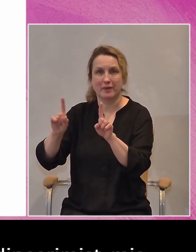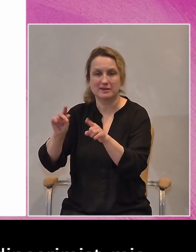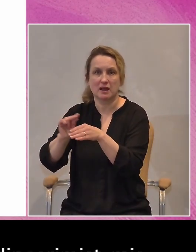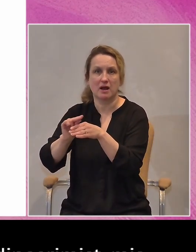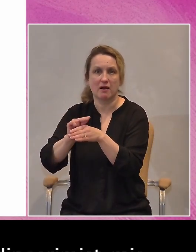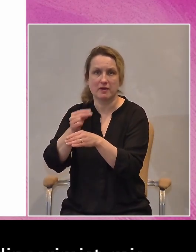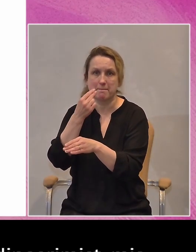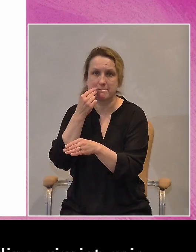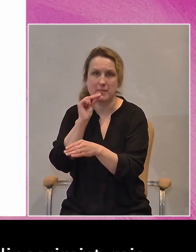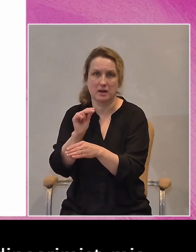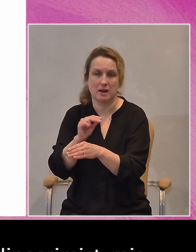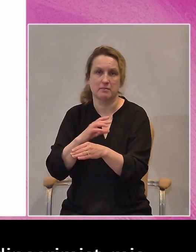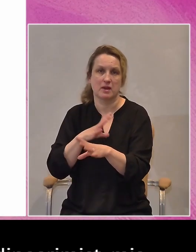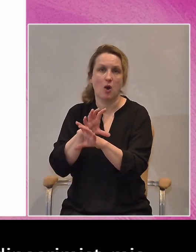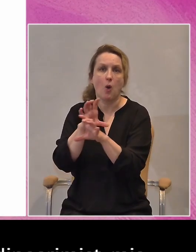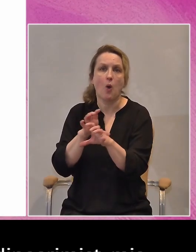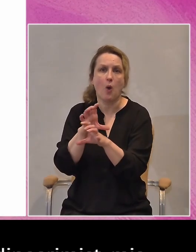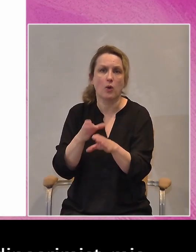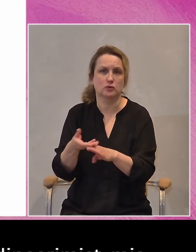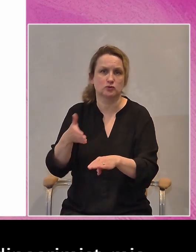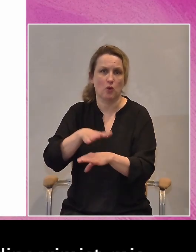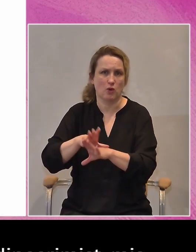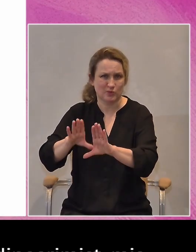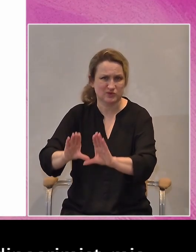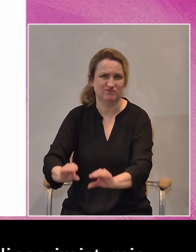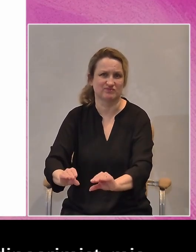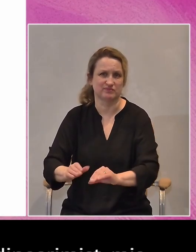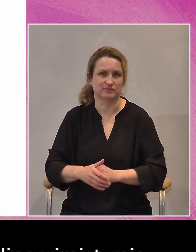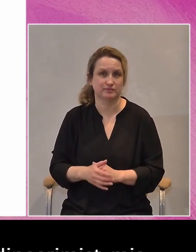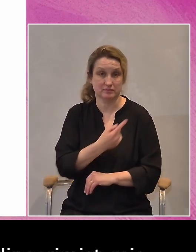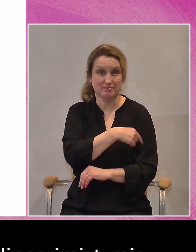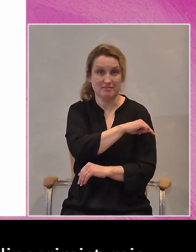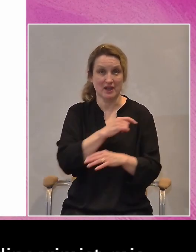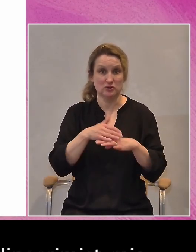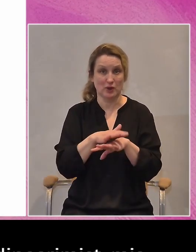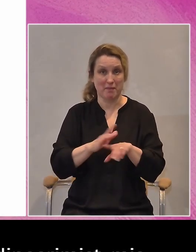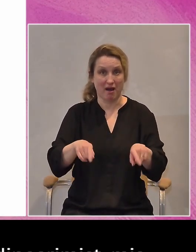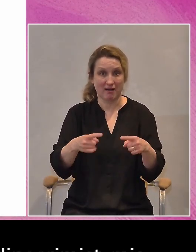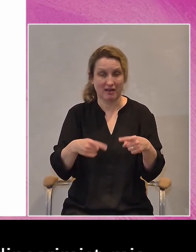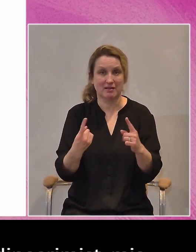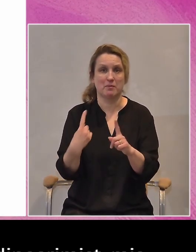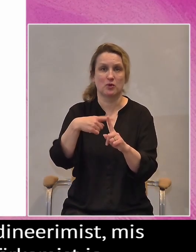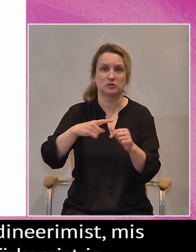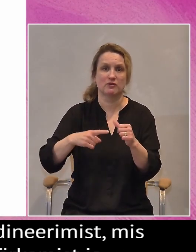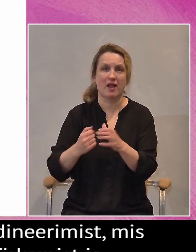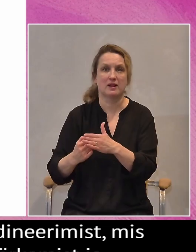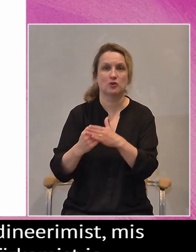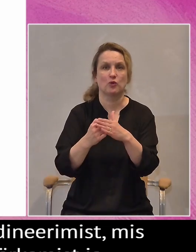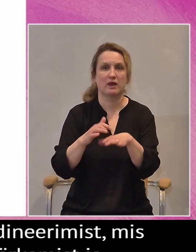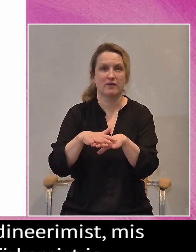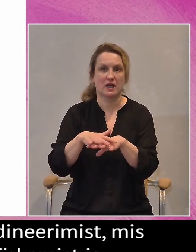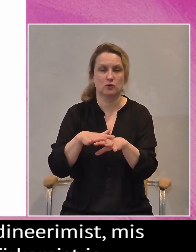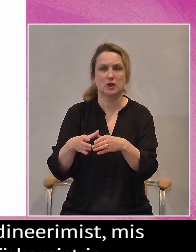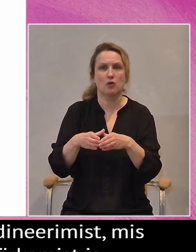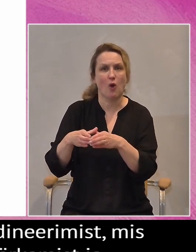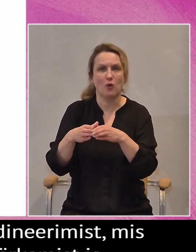This would improve access to treatment, and it would make the patient's lives easier. In addition to